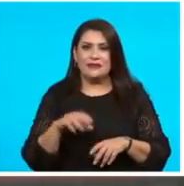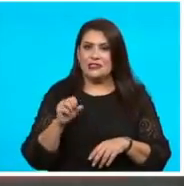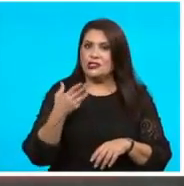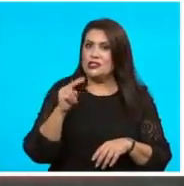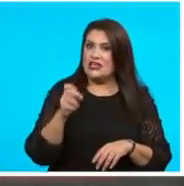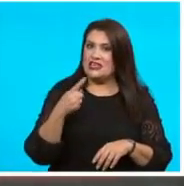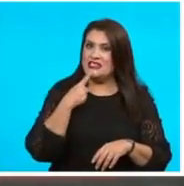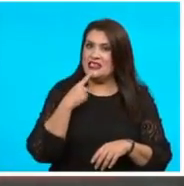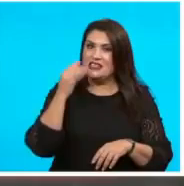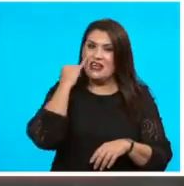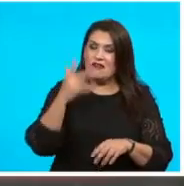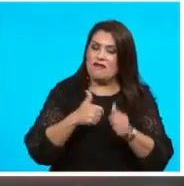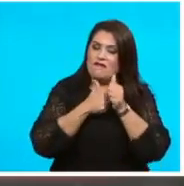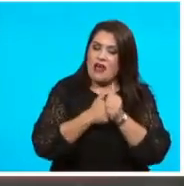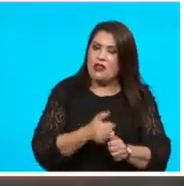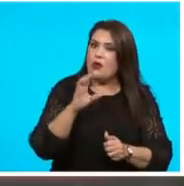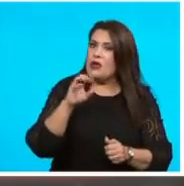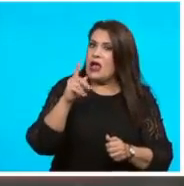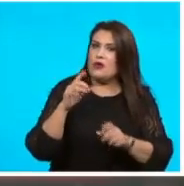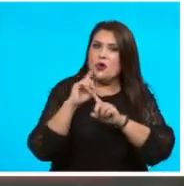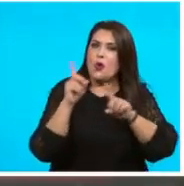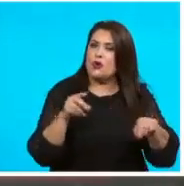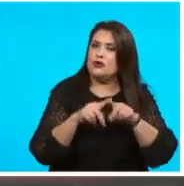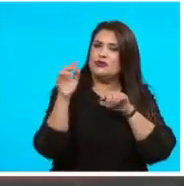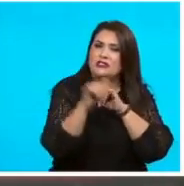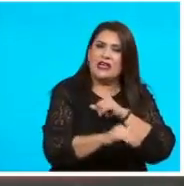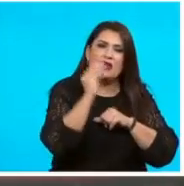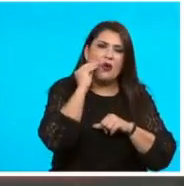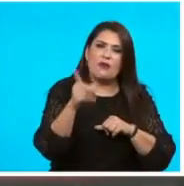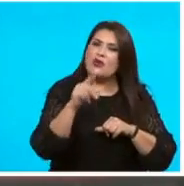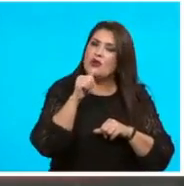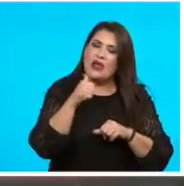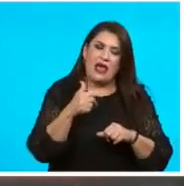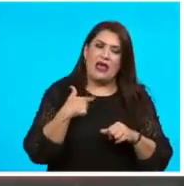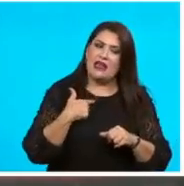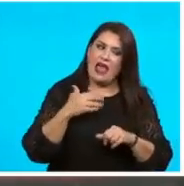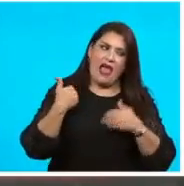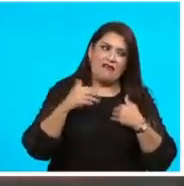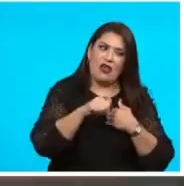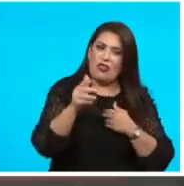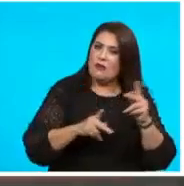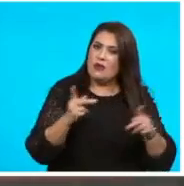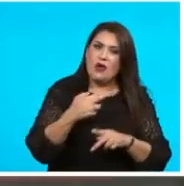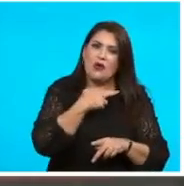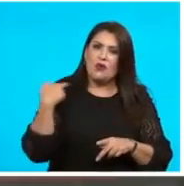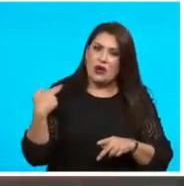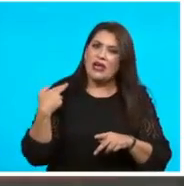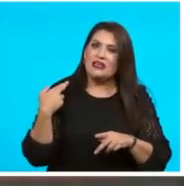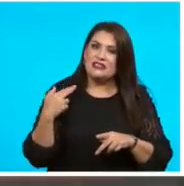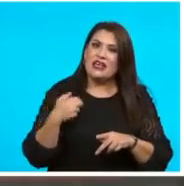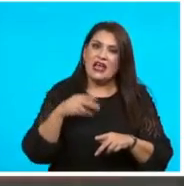Shannon says if you follow the county orders and you stay at home, you won't be putting people at risk, and it's going to end up